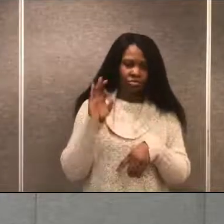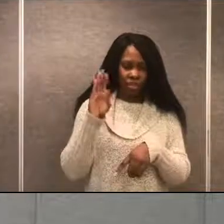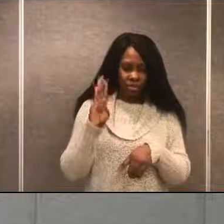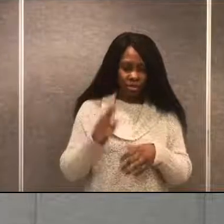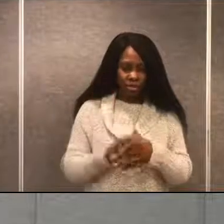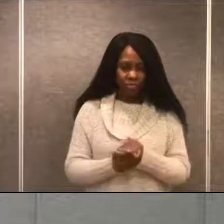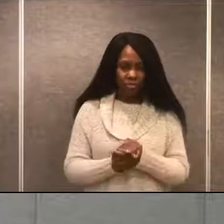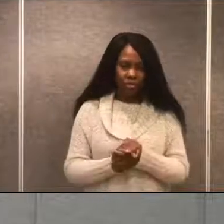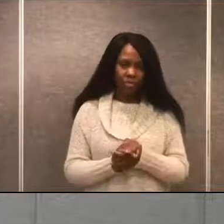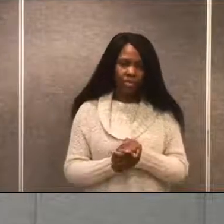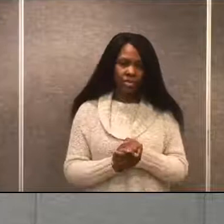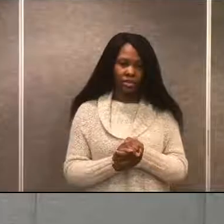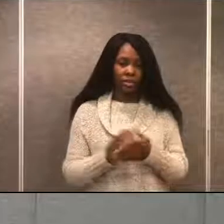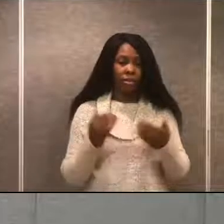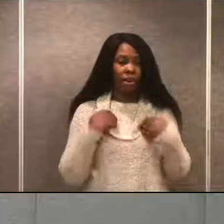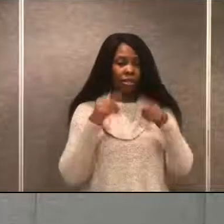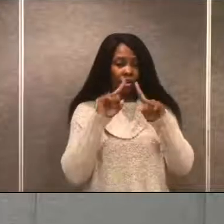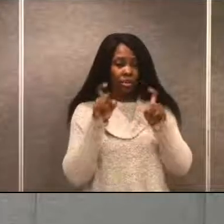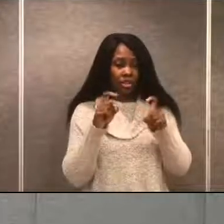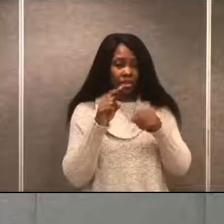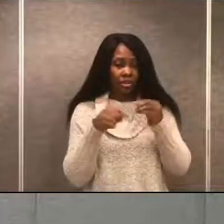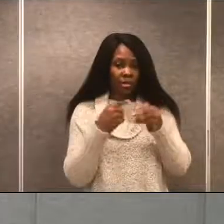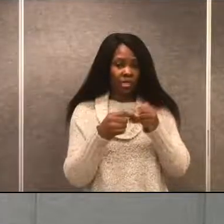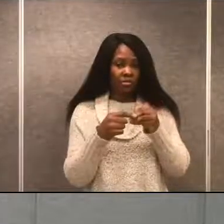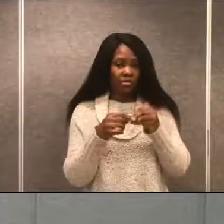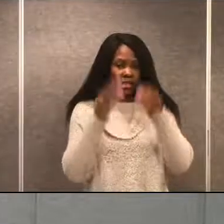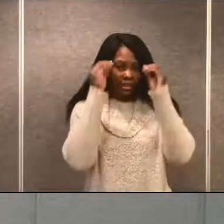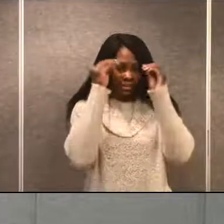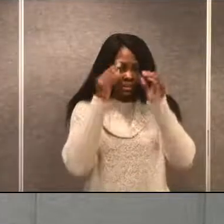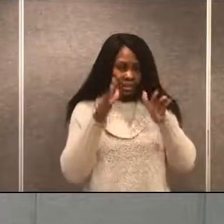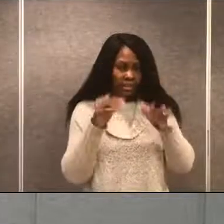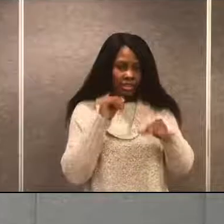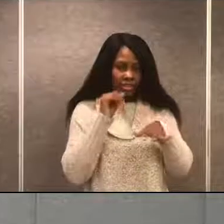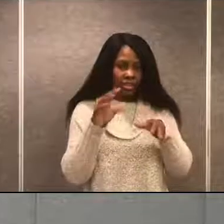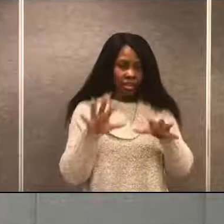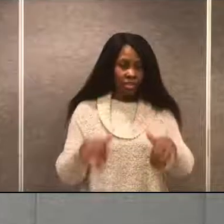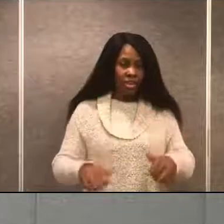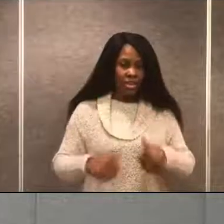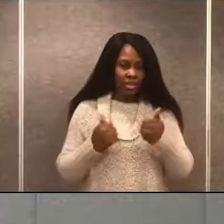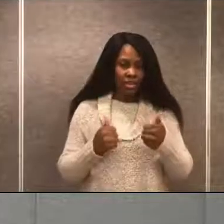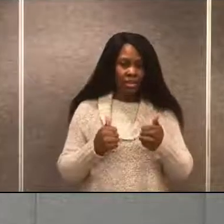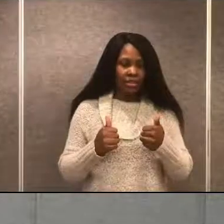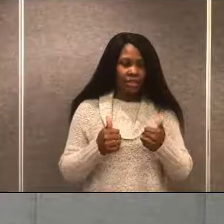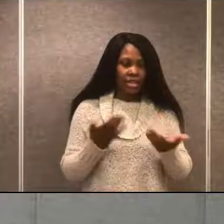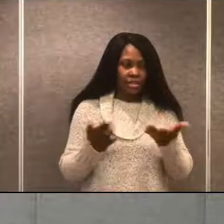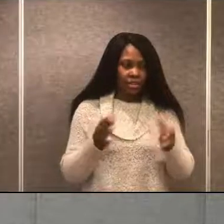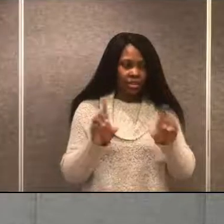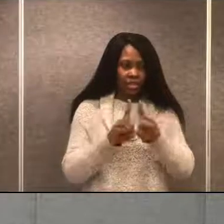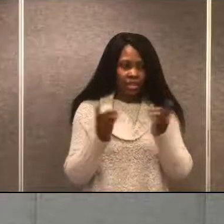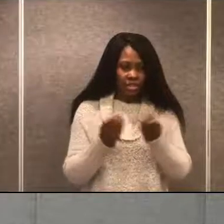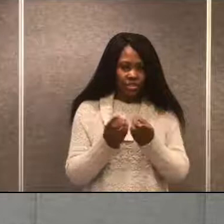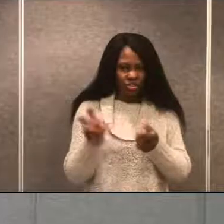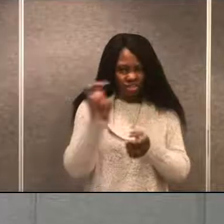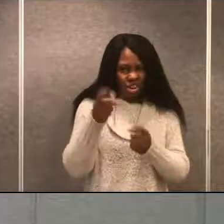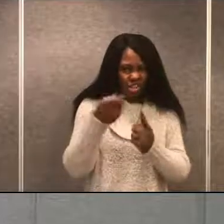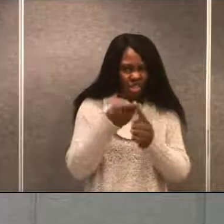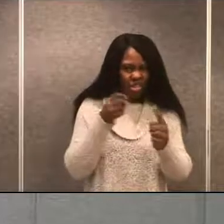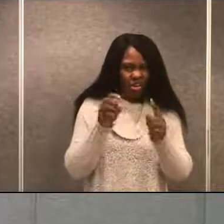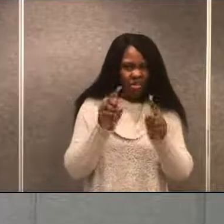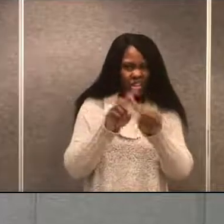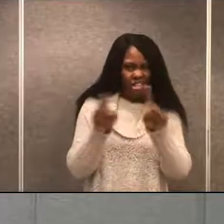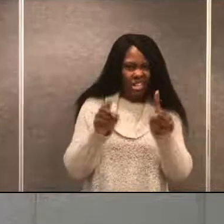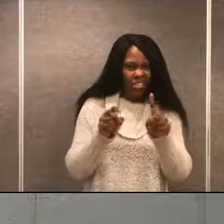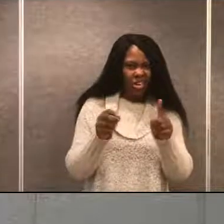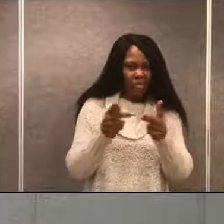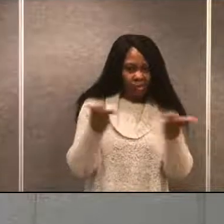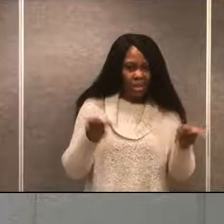have a question about teachers who do not live in a district and travel from other places to come into East Orange. Does that lend to